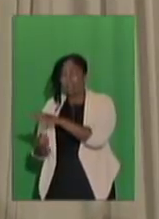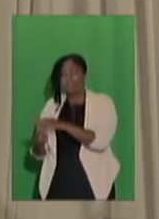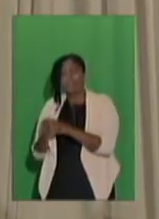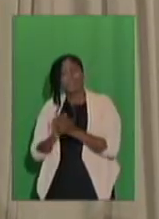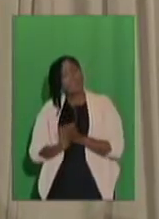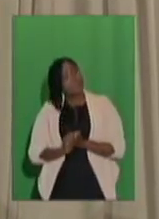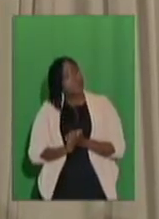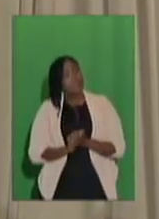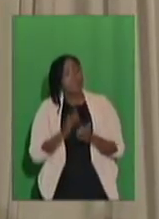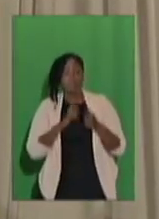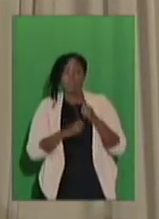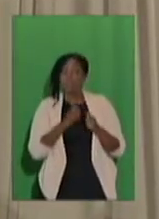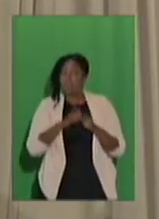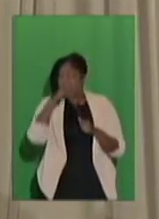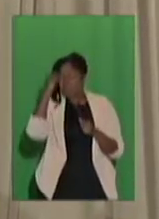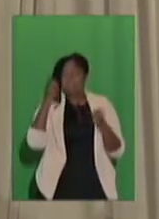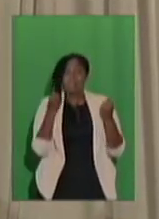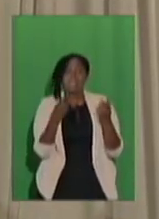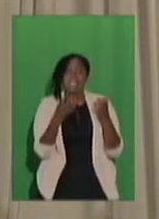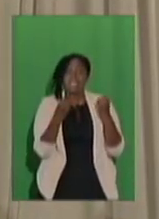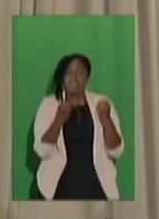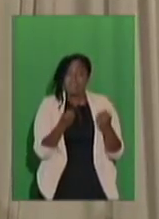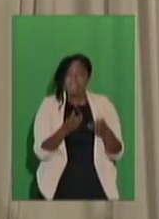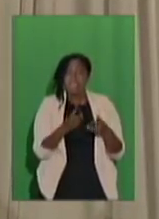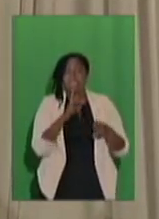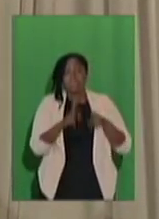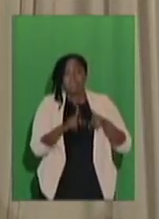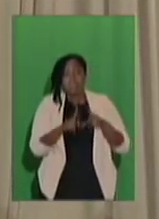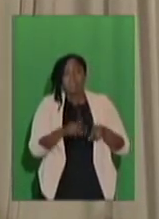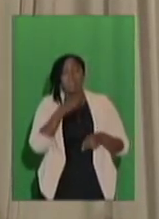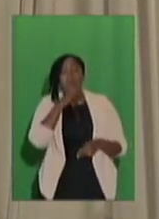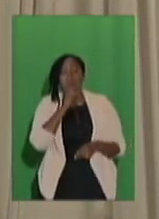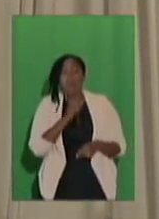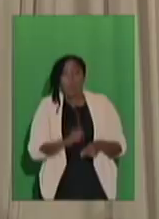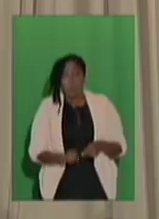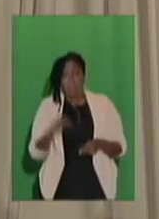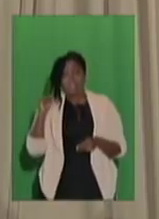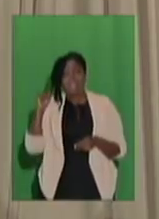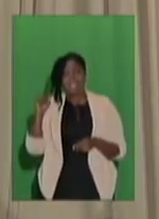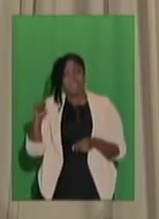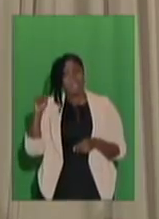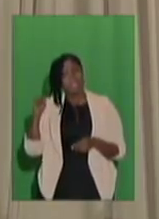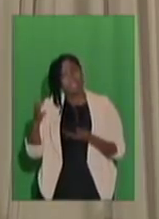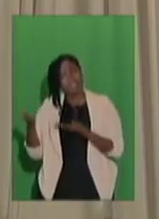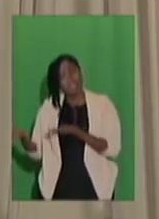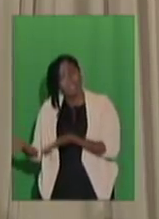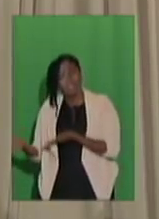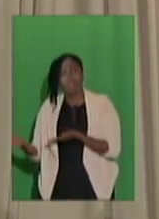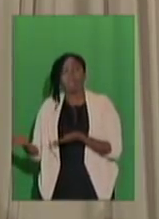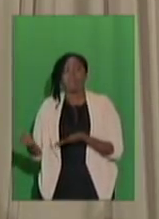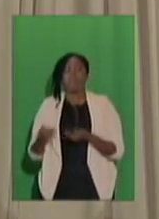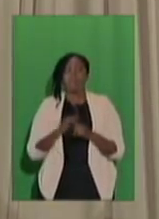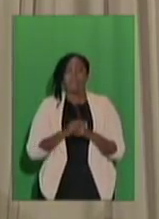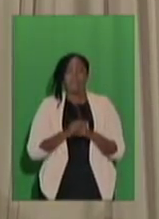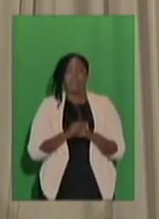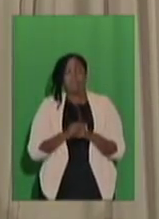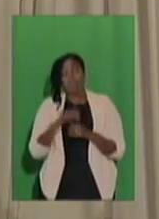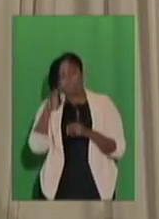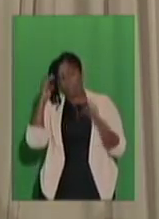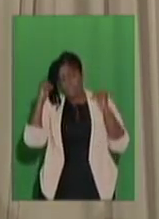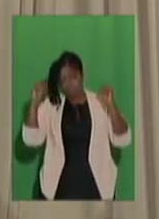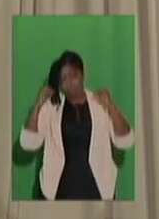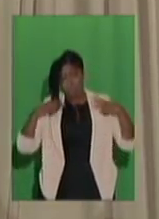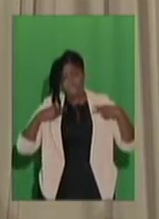to the setting up of the facility and handed out COVID-19 pamphlets. The concern is, has there been